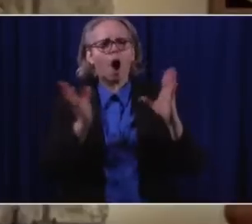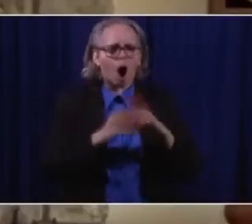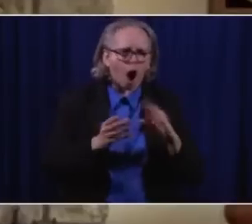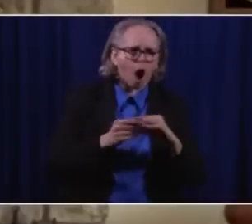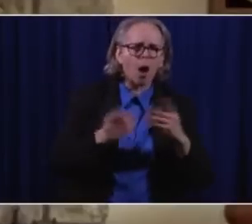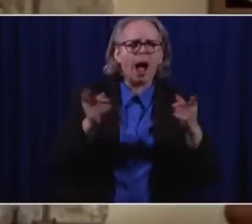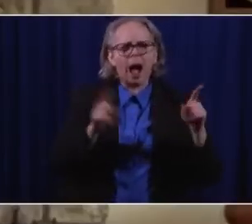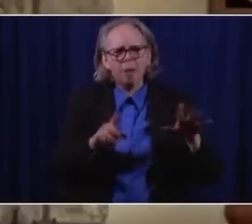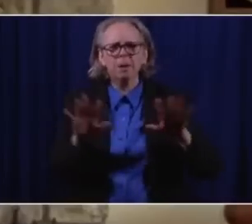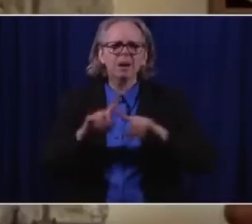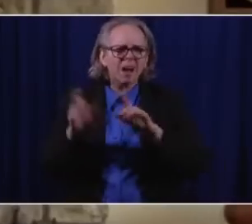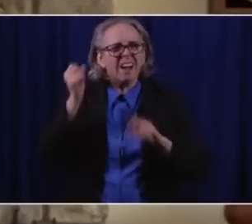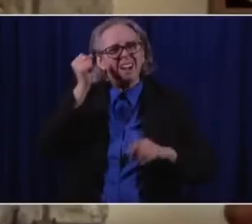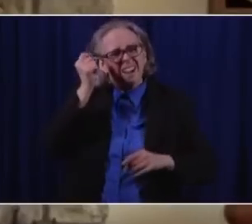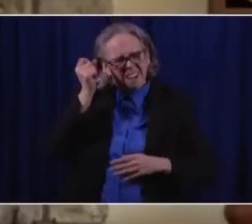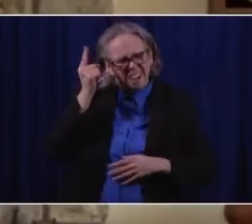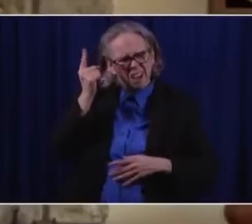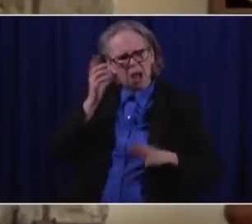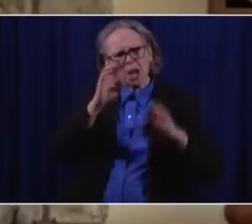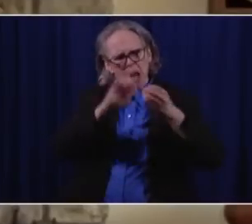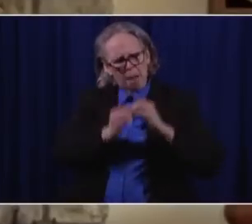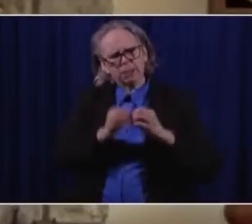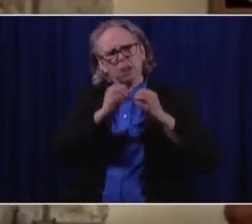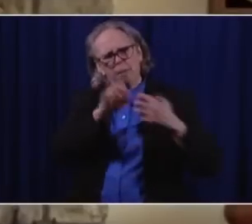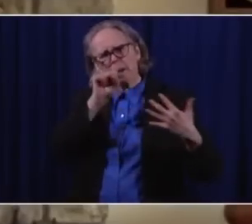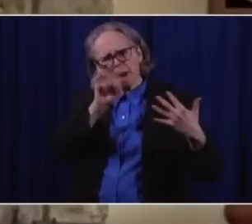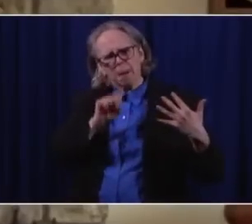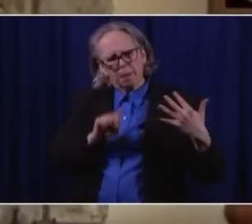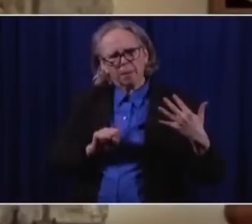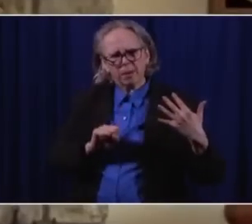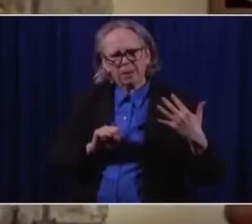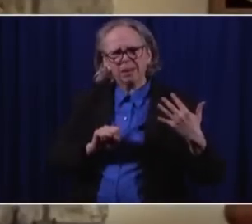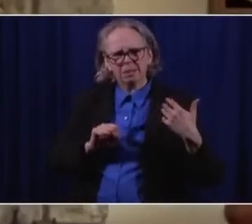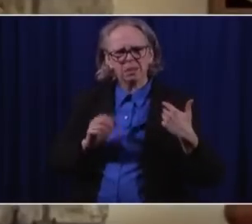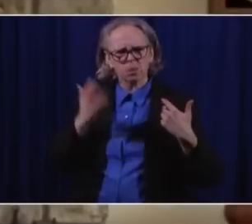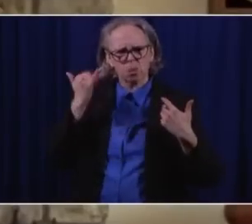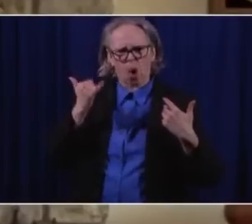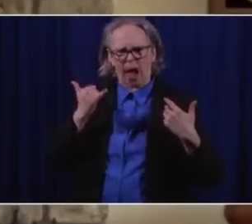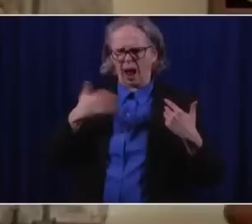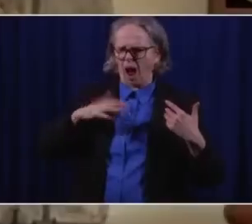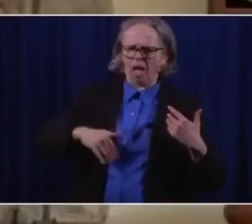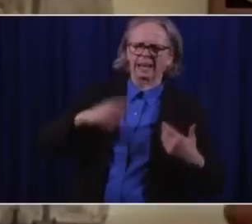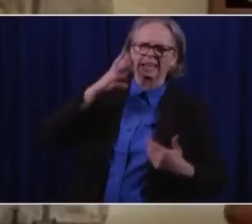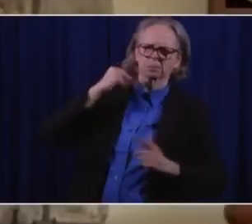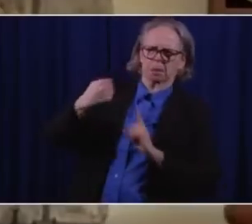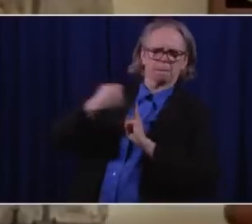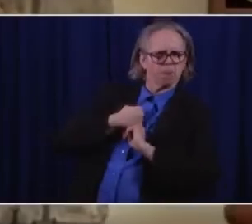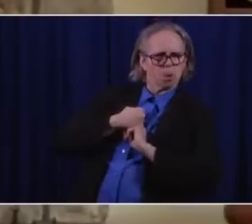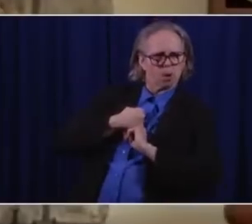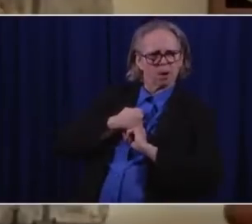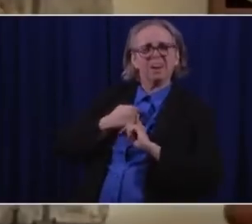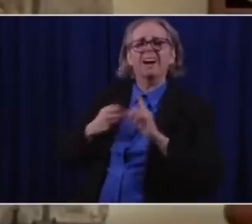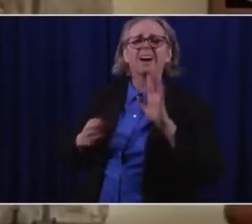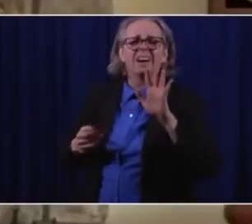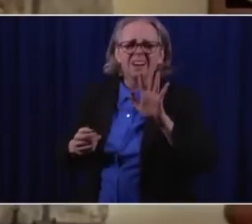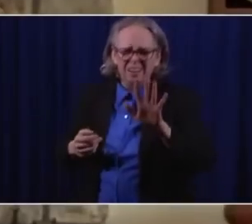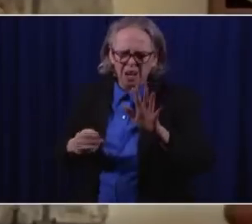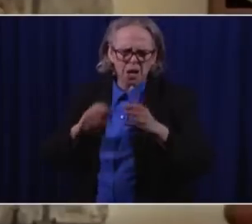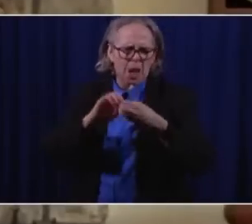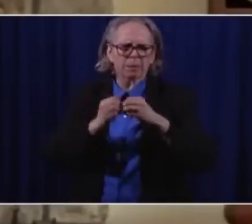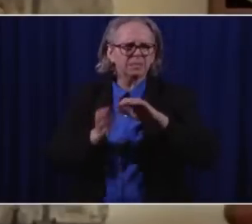we think in numbers. I quote a lot of numbers, but it's really not about numbers. It's about people.